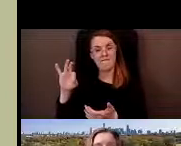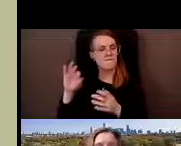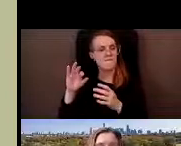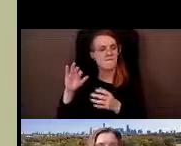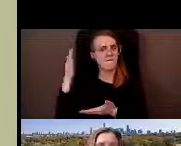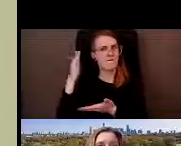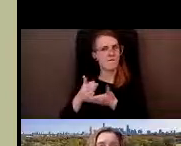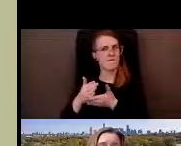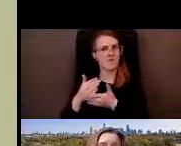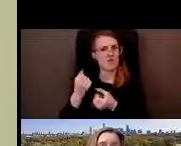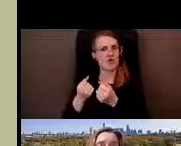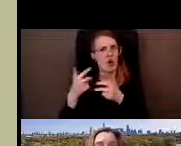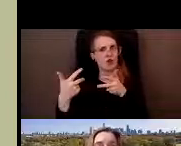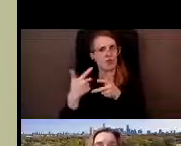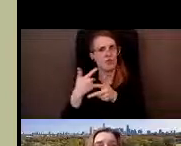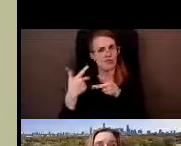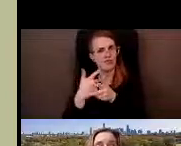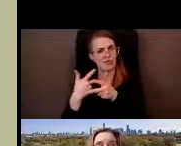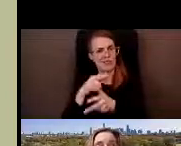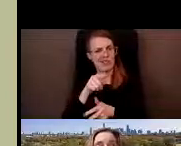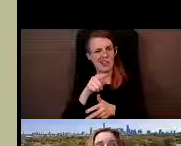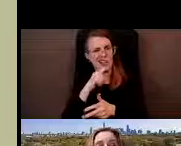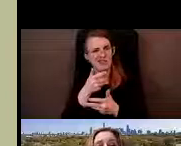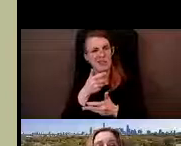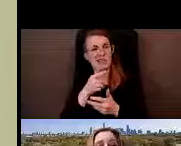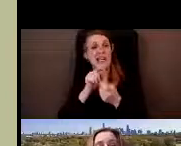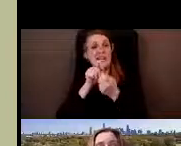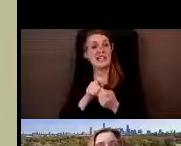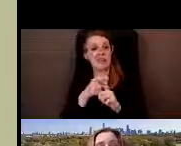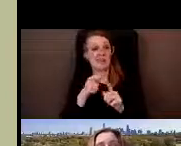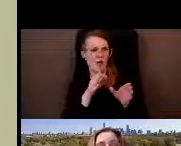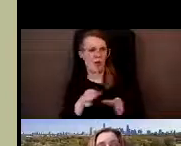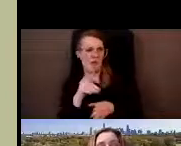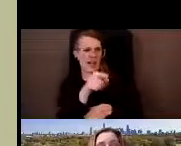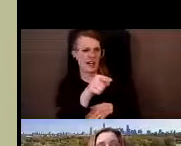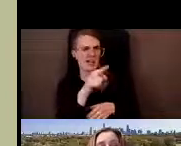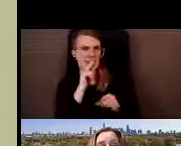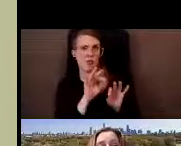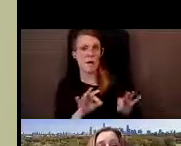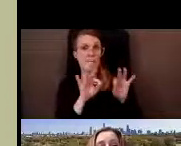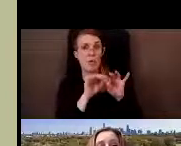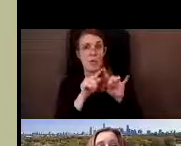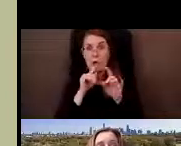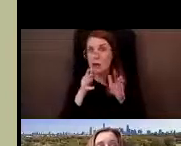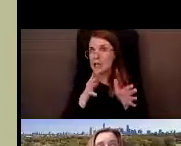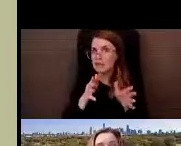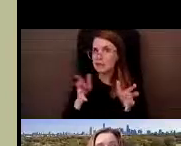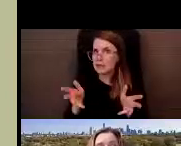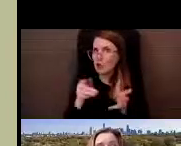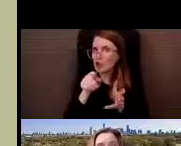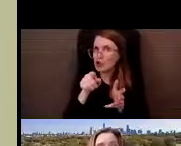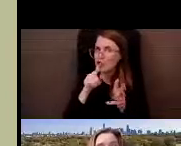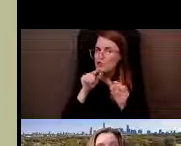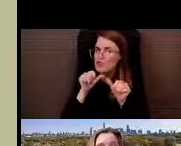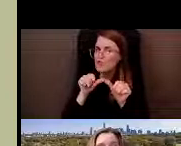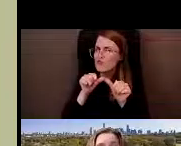the most pertinent details from the plan, although we encourage you to continue to review the plans that will be